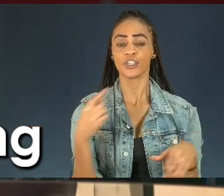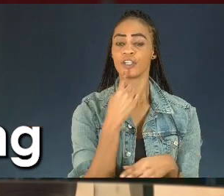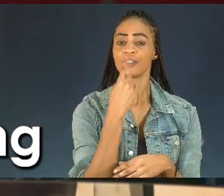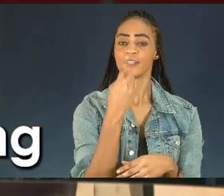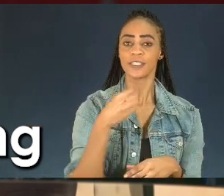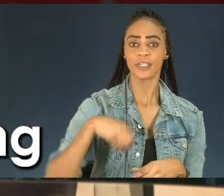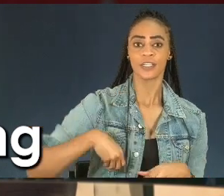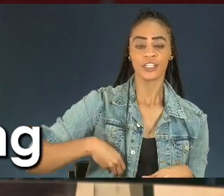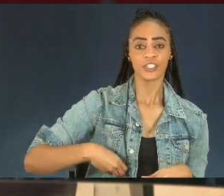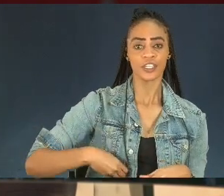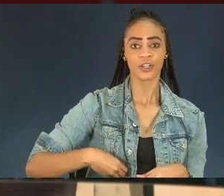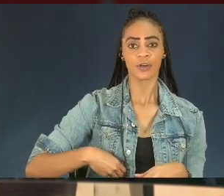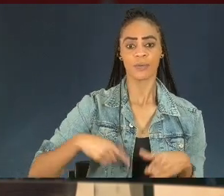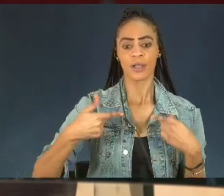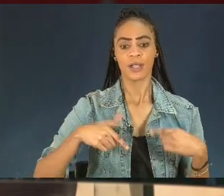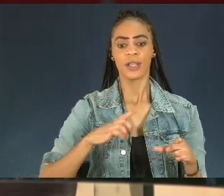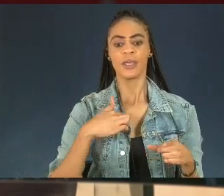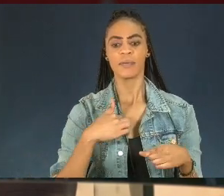says something that was very key.